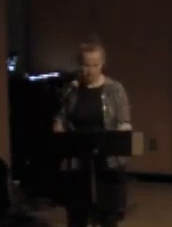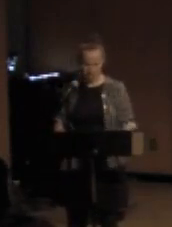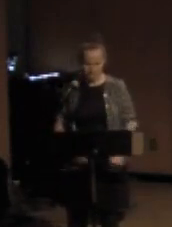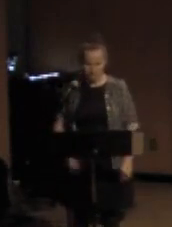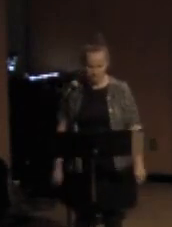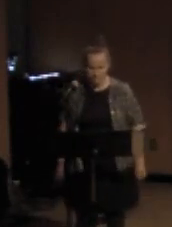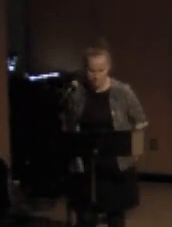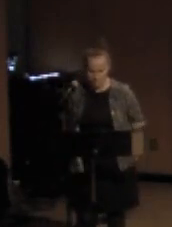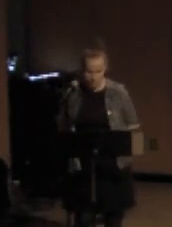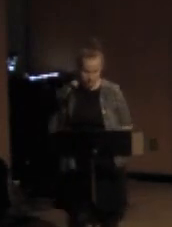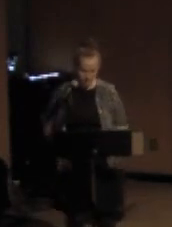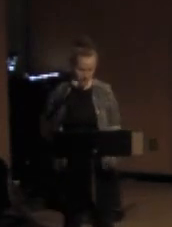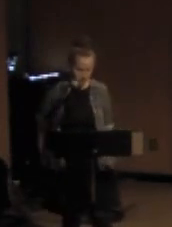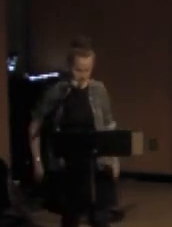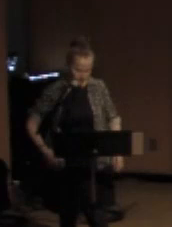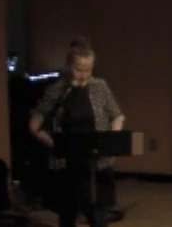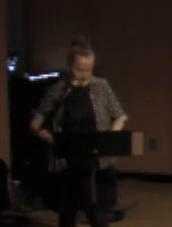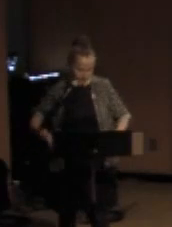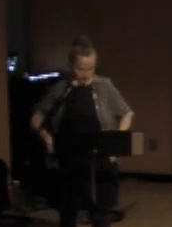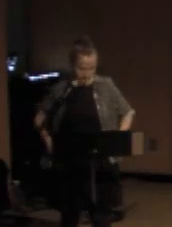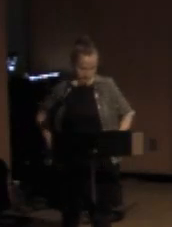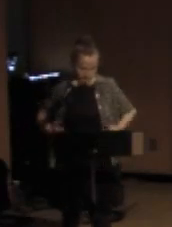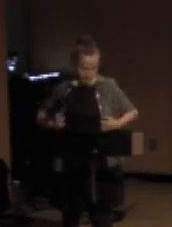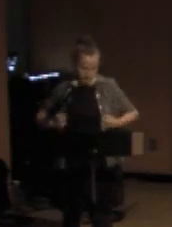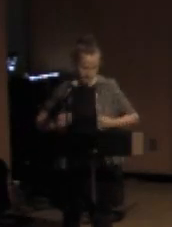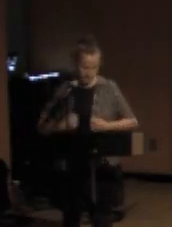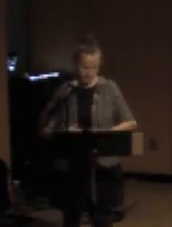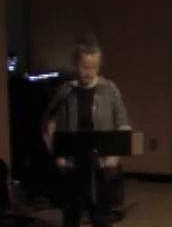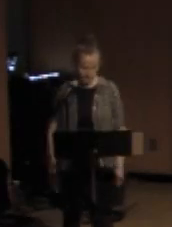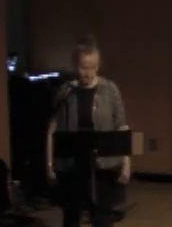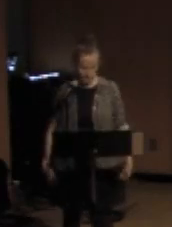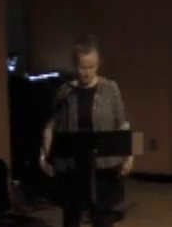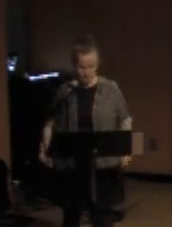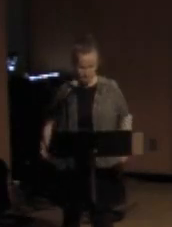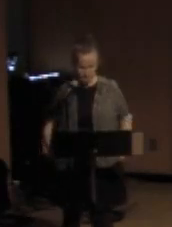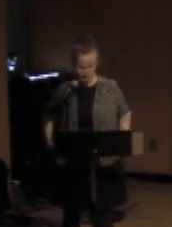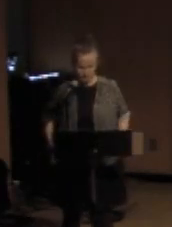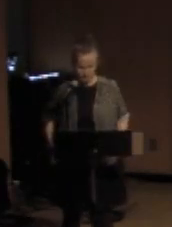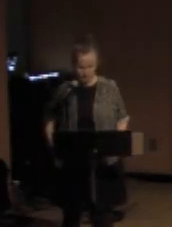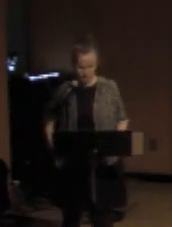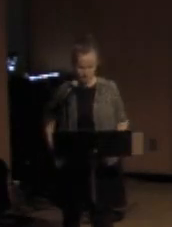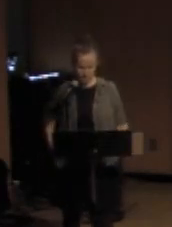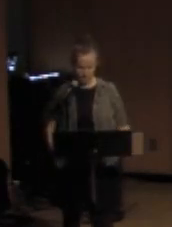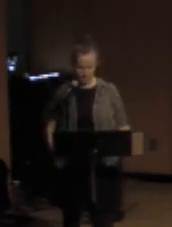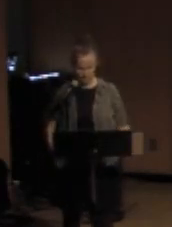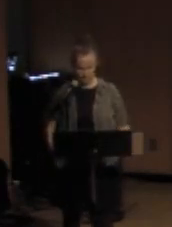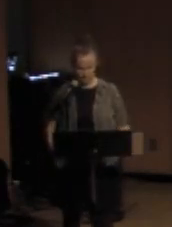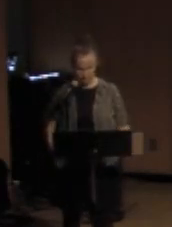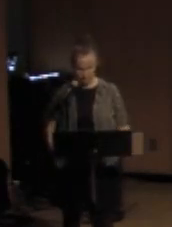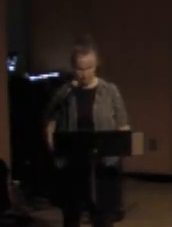man lies on the sofa reading a book the young woman comes in from the door on the